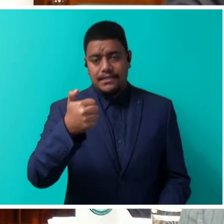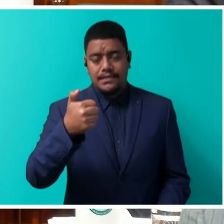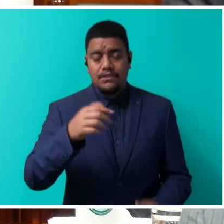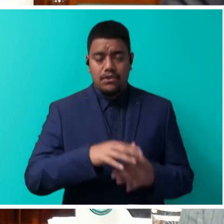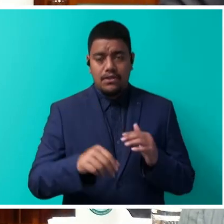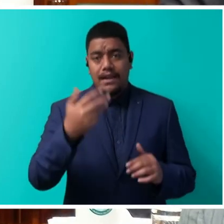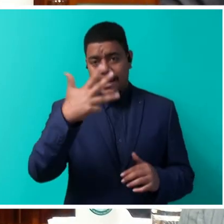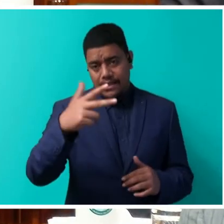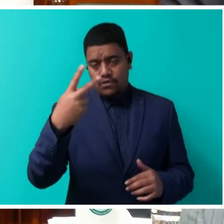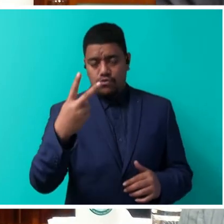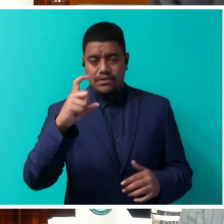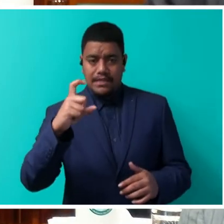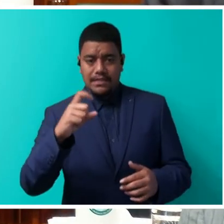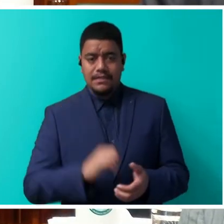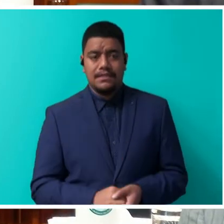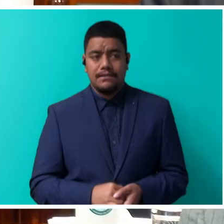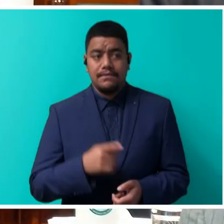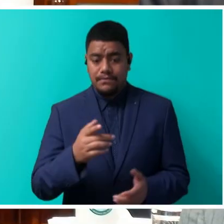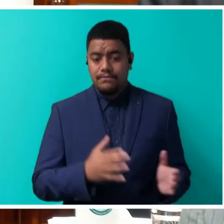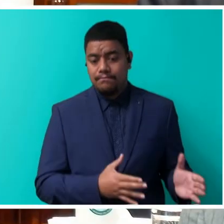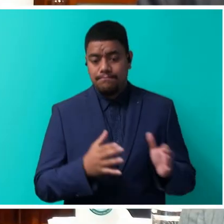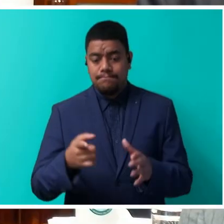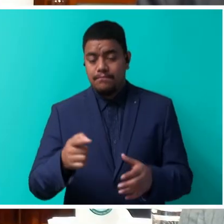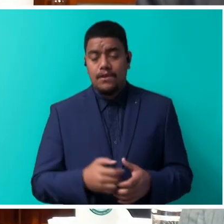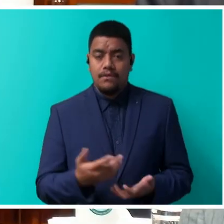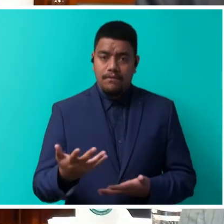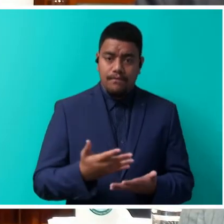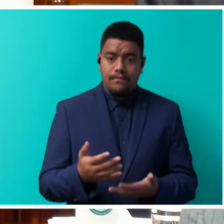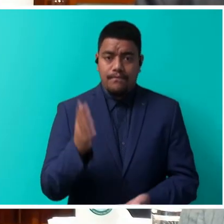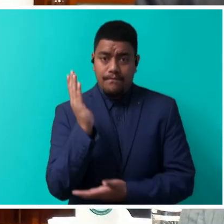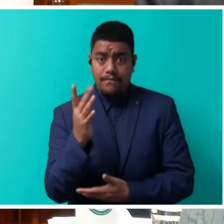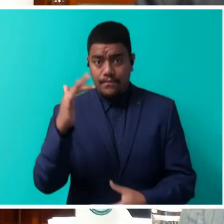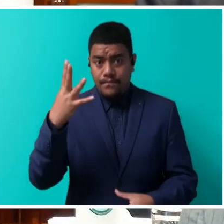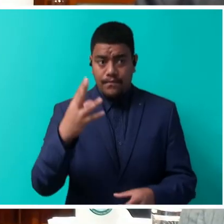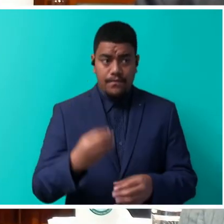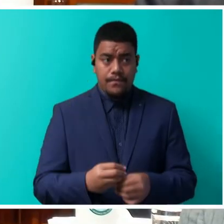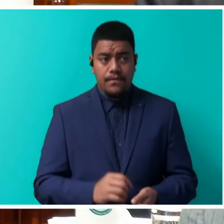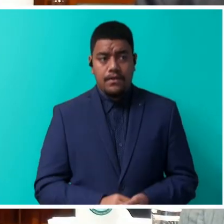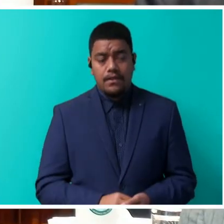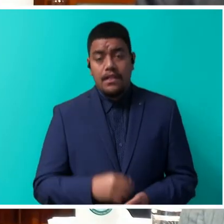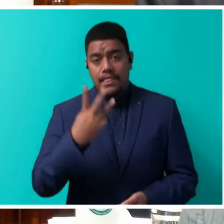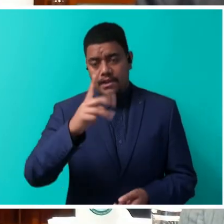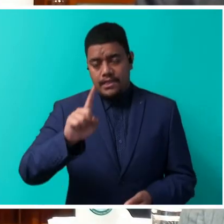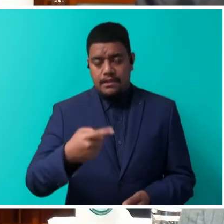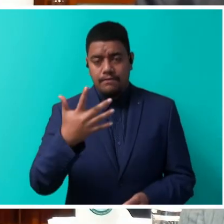$8,186.92. And the cost of engagement related to bilateral cooperation in this sector was